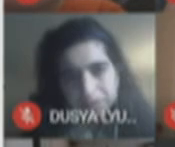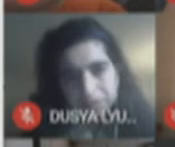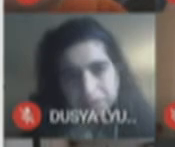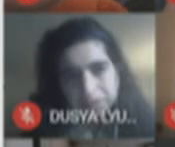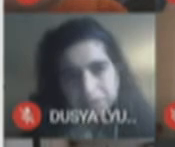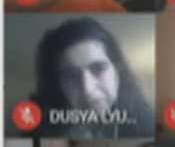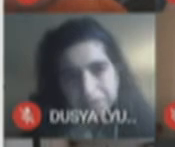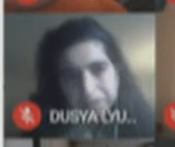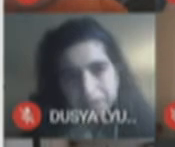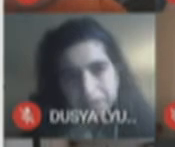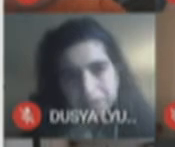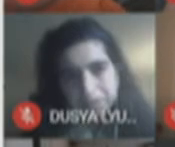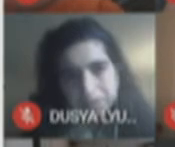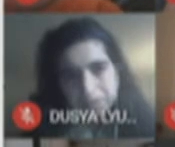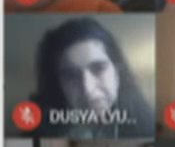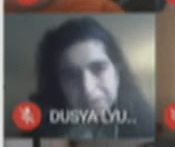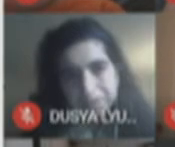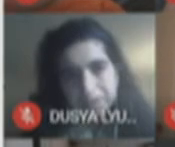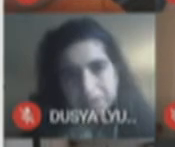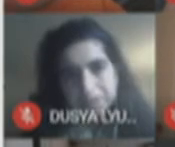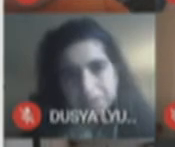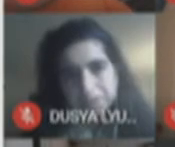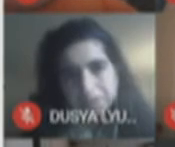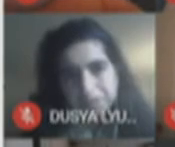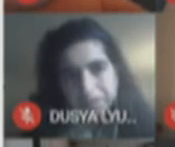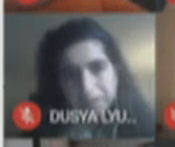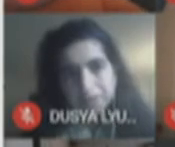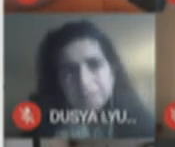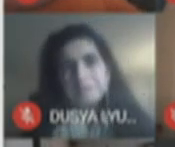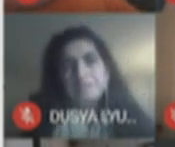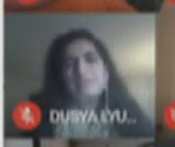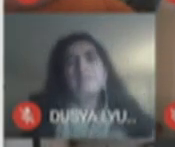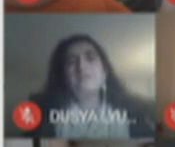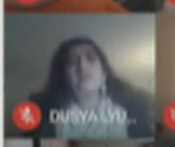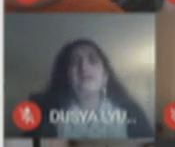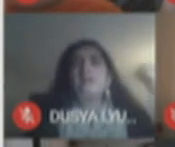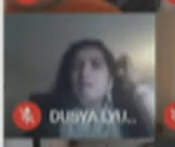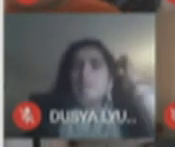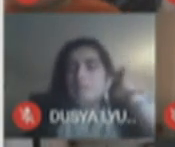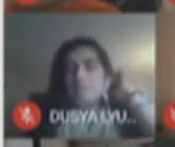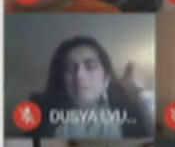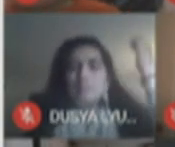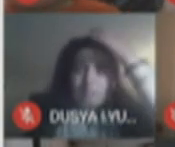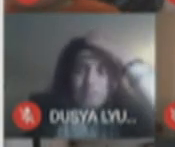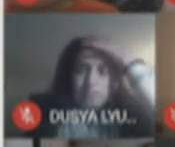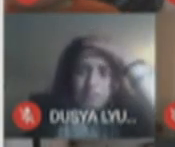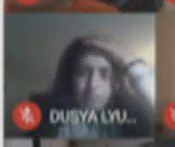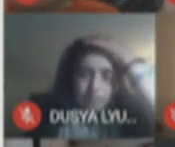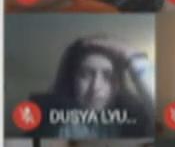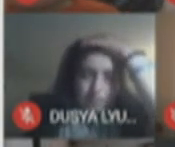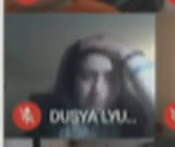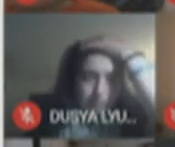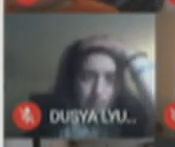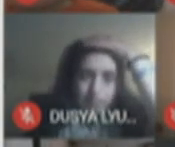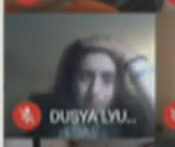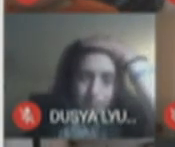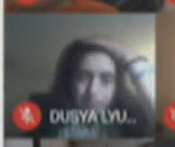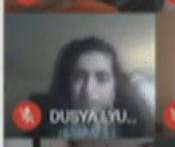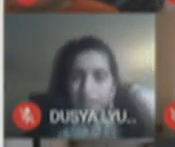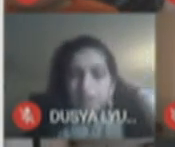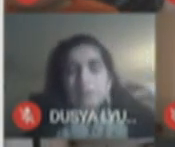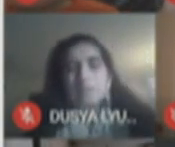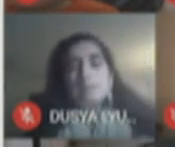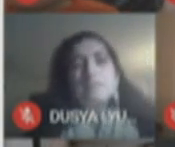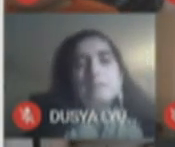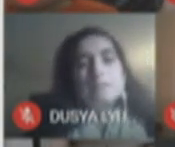developers must commit to an AFFH strategy that is proportional to the size, scope, and impact of the proposed project on the surrounding community, as well